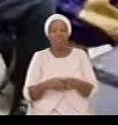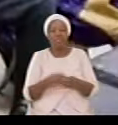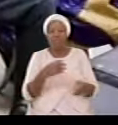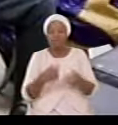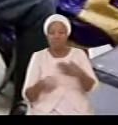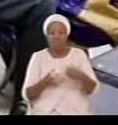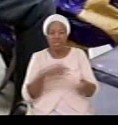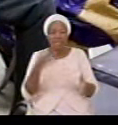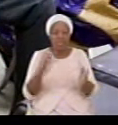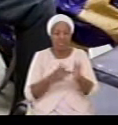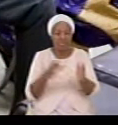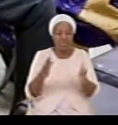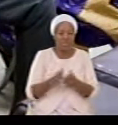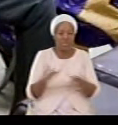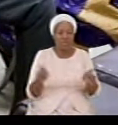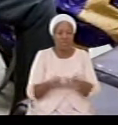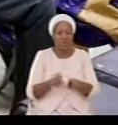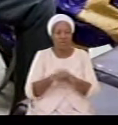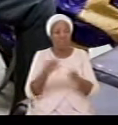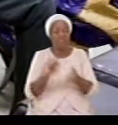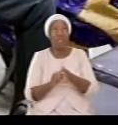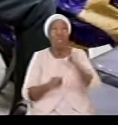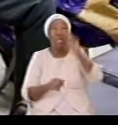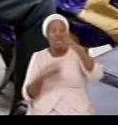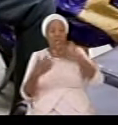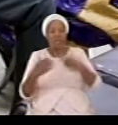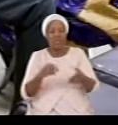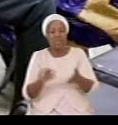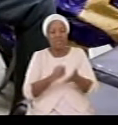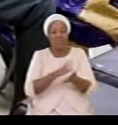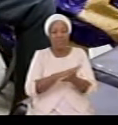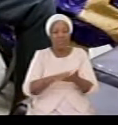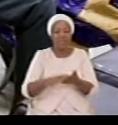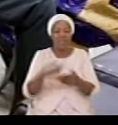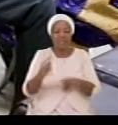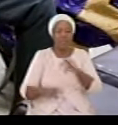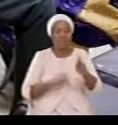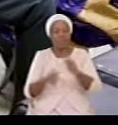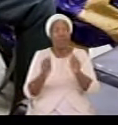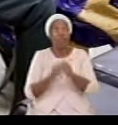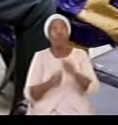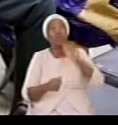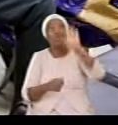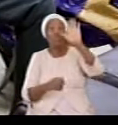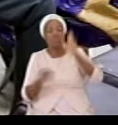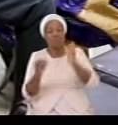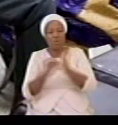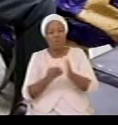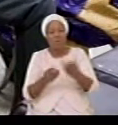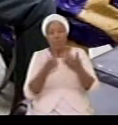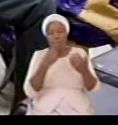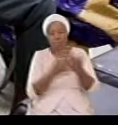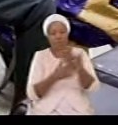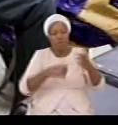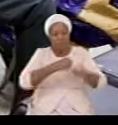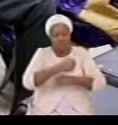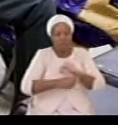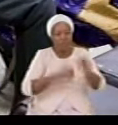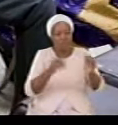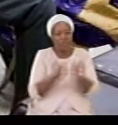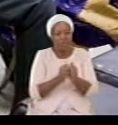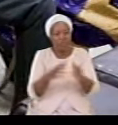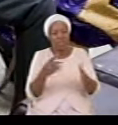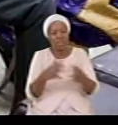Jesus also, that he might sanctify the people with his own blood, suffered without the